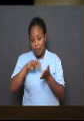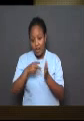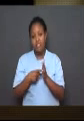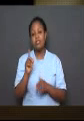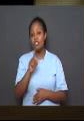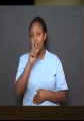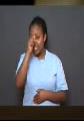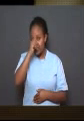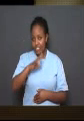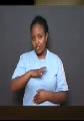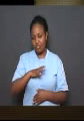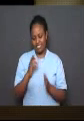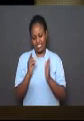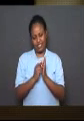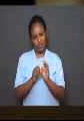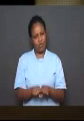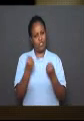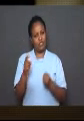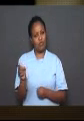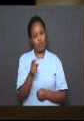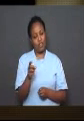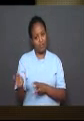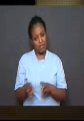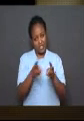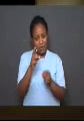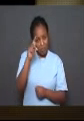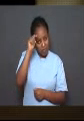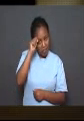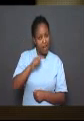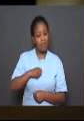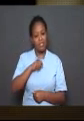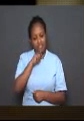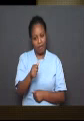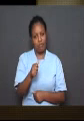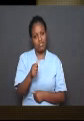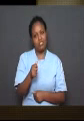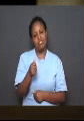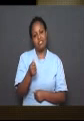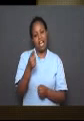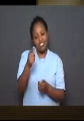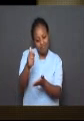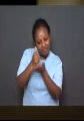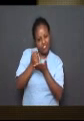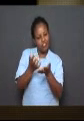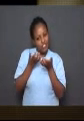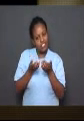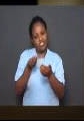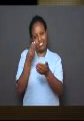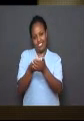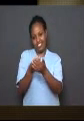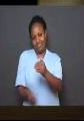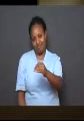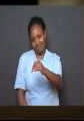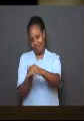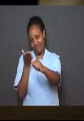persuade someone illegally or dishonestly to act in one's favor by offering